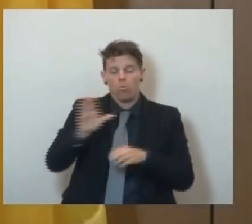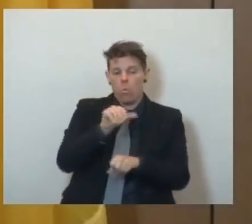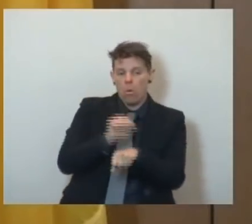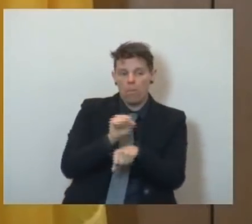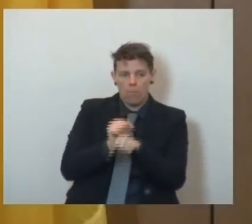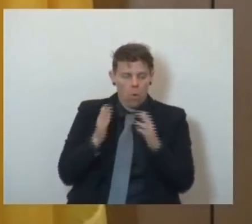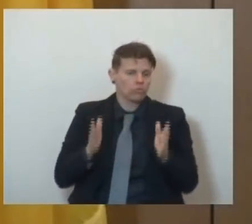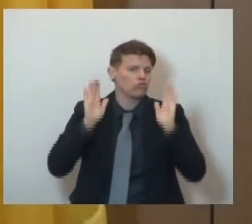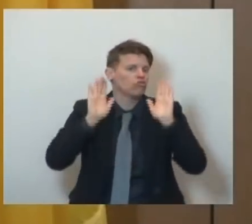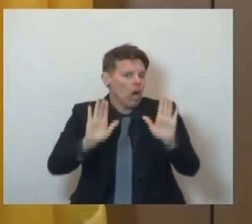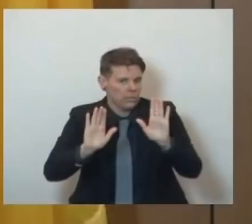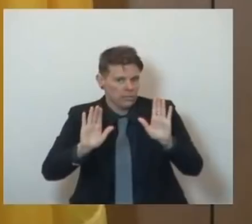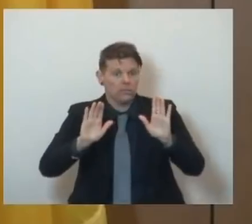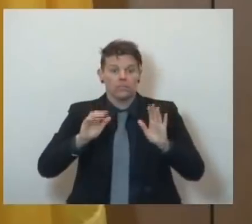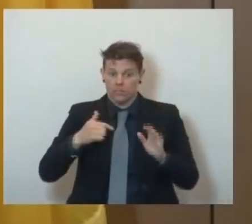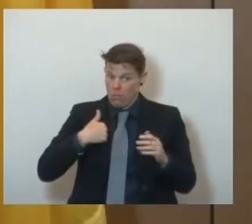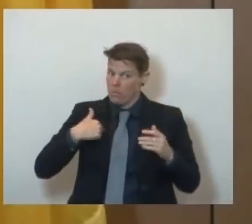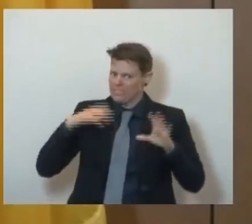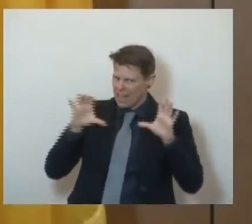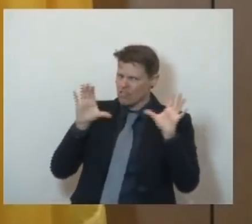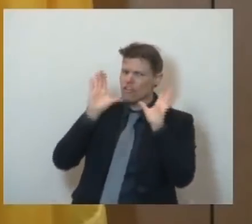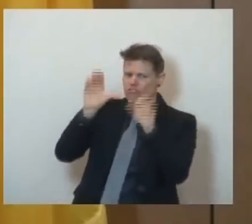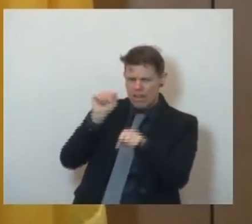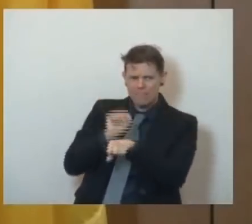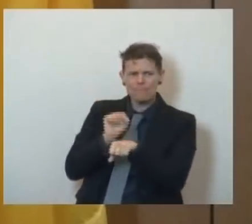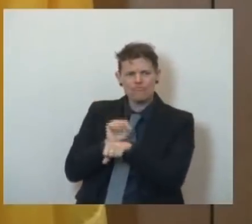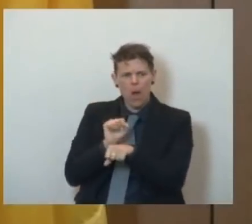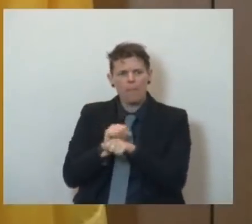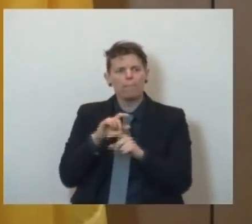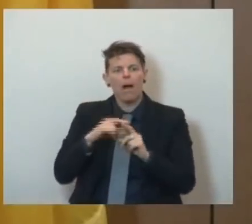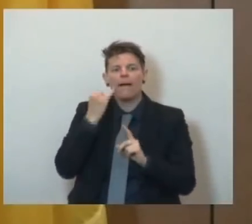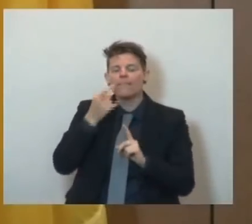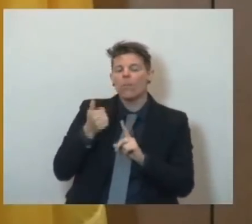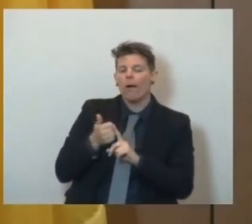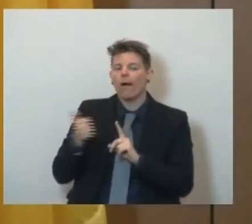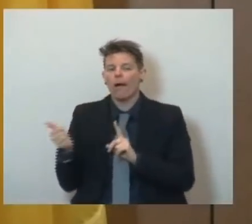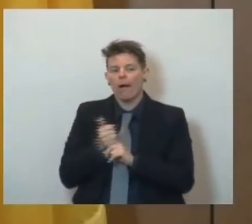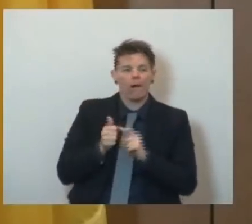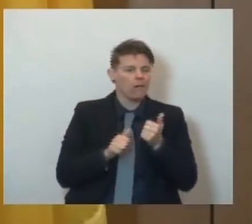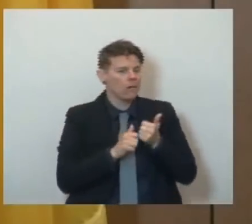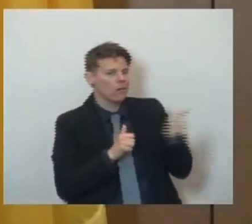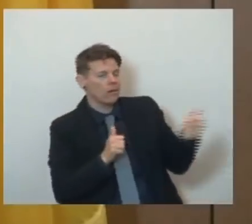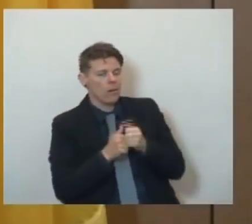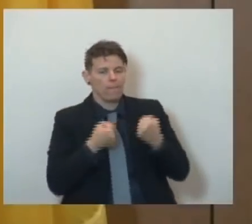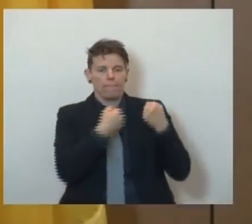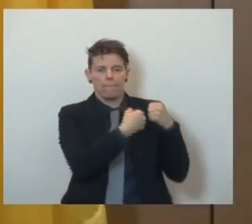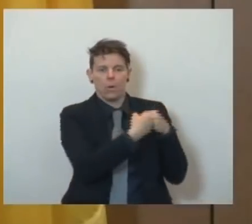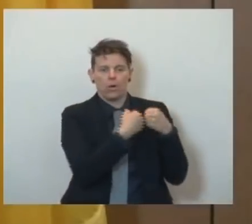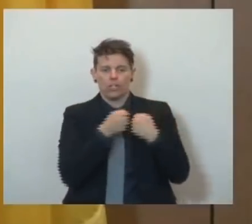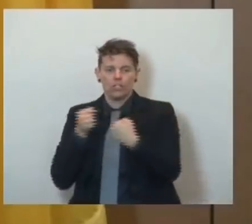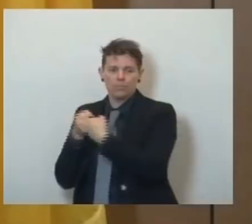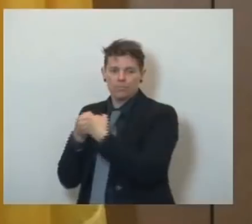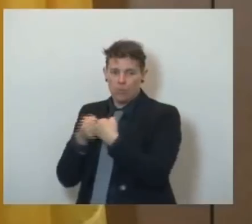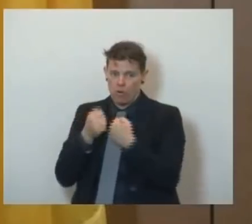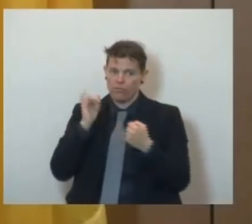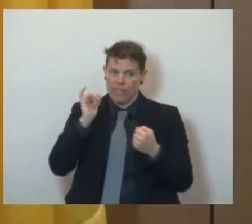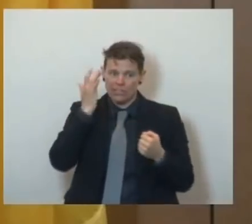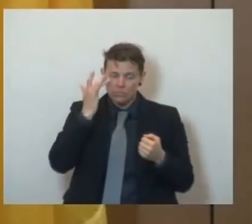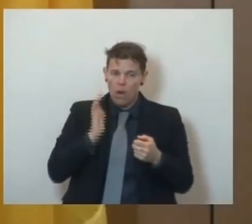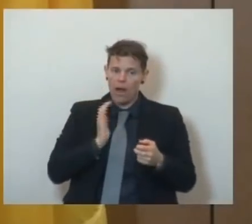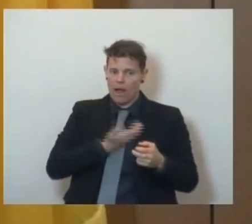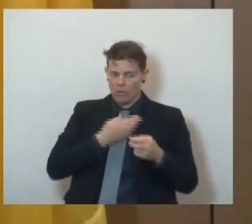We can do better, but when we start crossing borders, and it's one of the reasons these regional plans have been so tough on states, and I'm